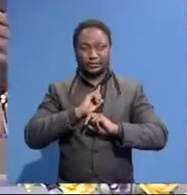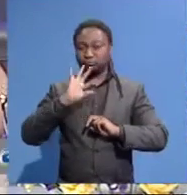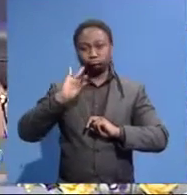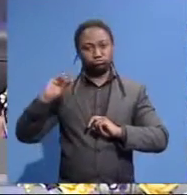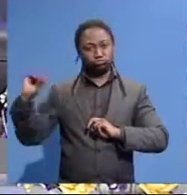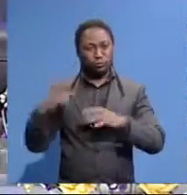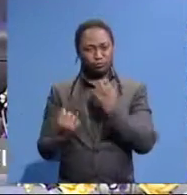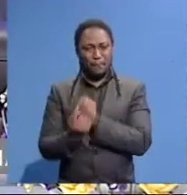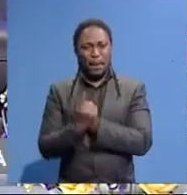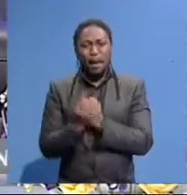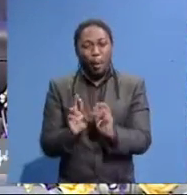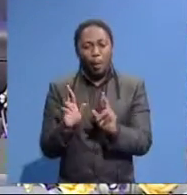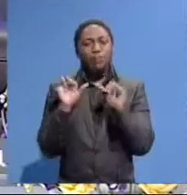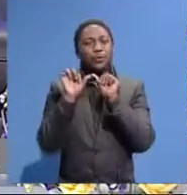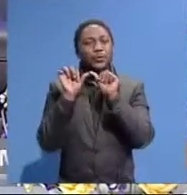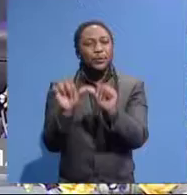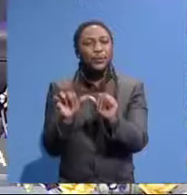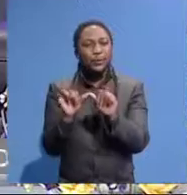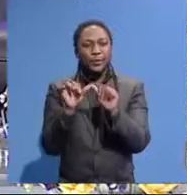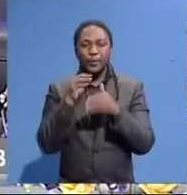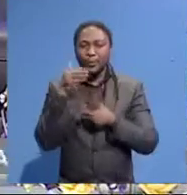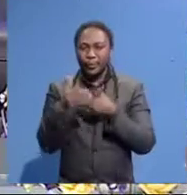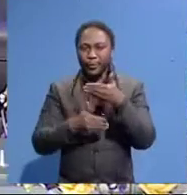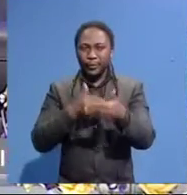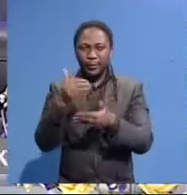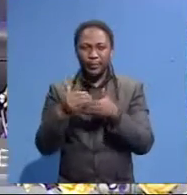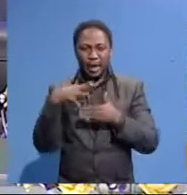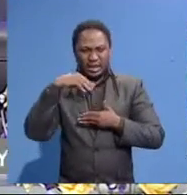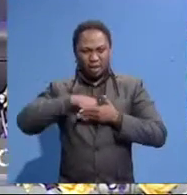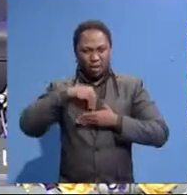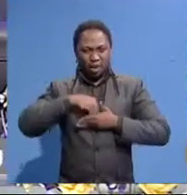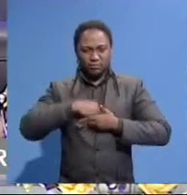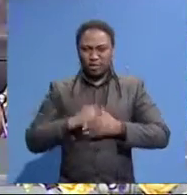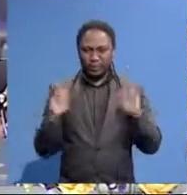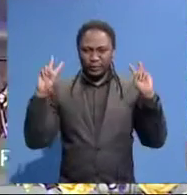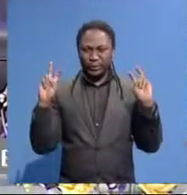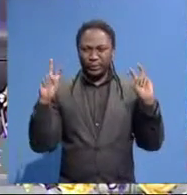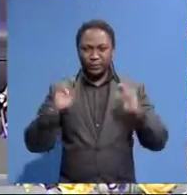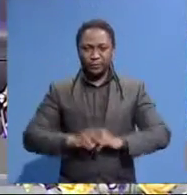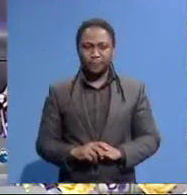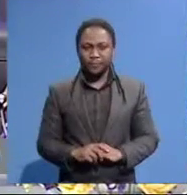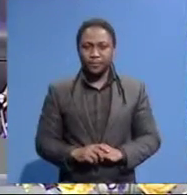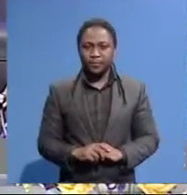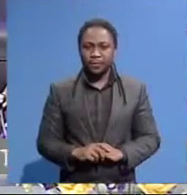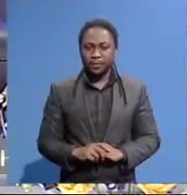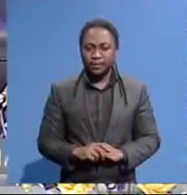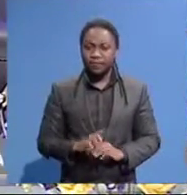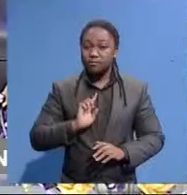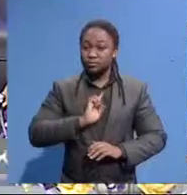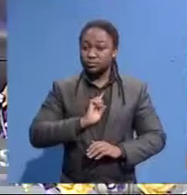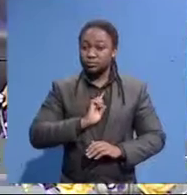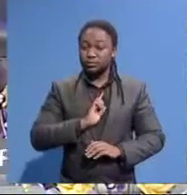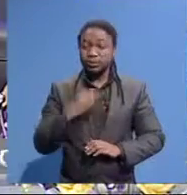we continue with that thought process of internalizing issues that are happening around us. I mean, next year we're going into elections and people need